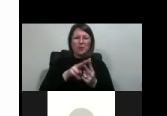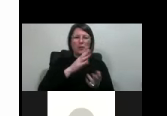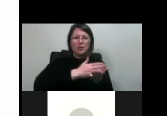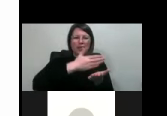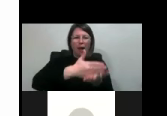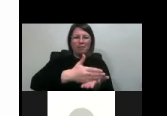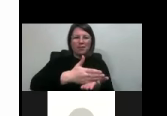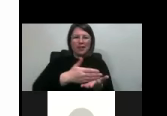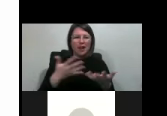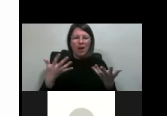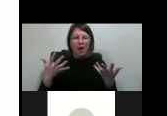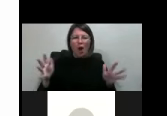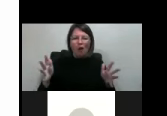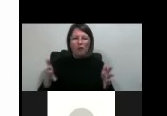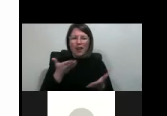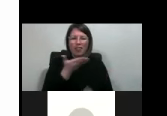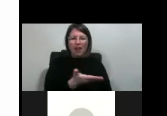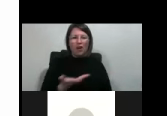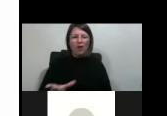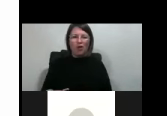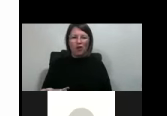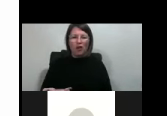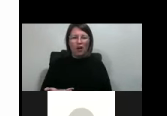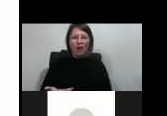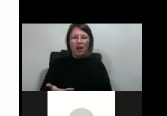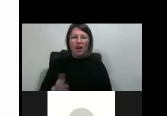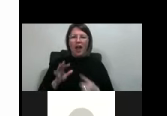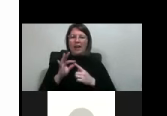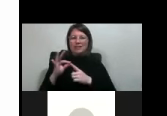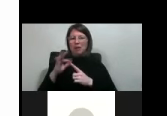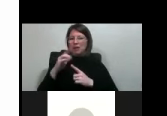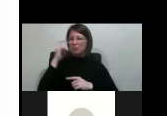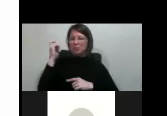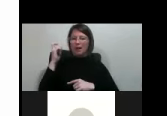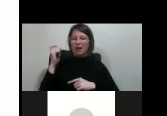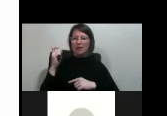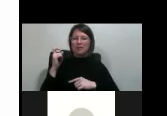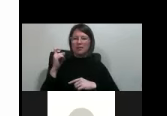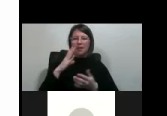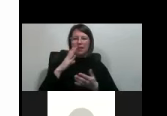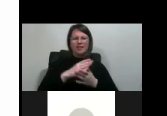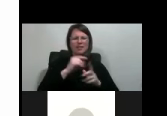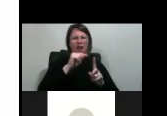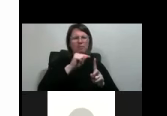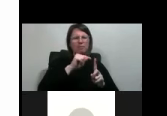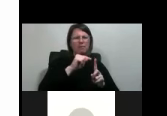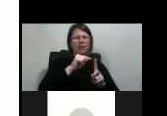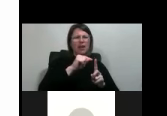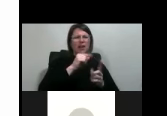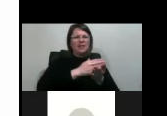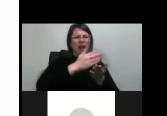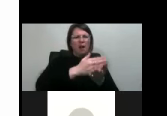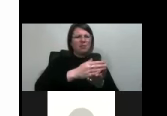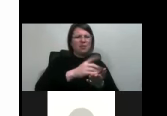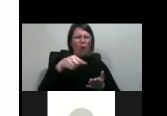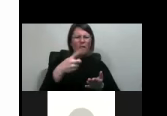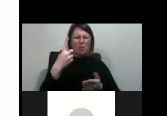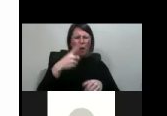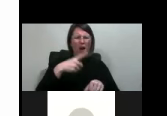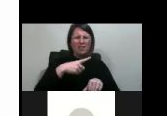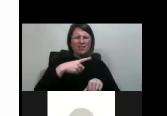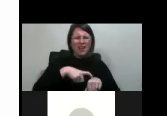already exist, especially since the stops had only been 1 or 2 times during